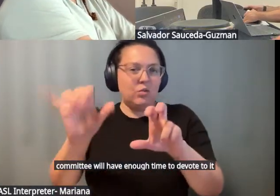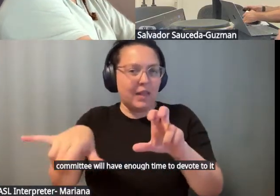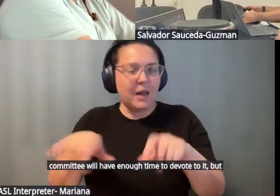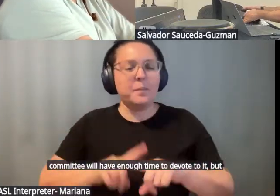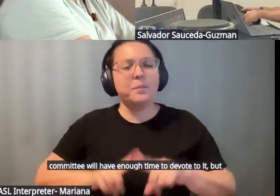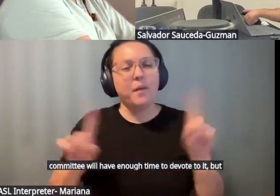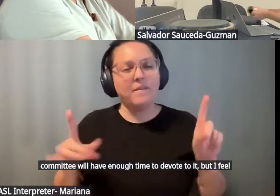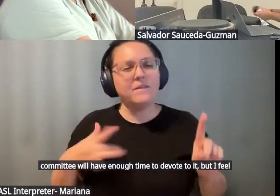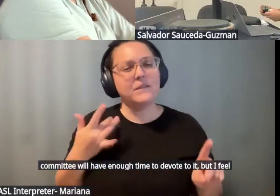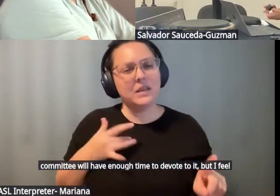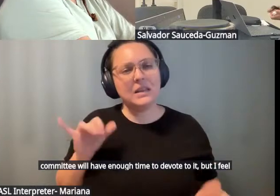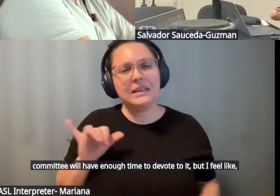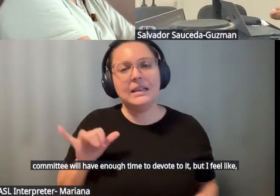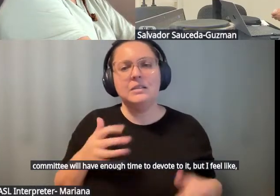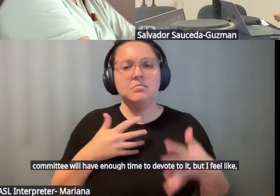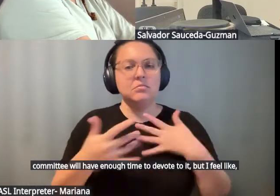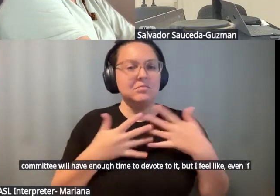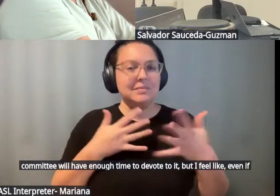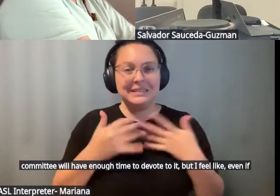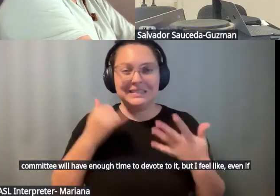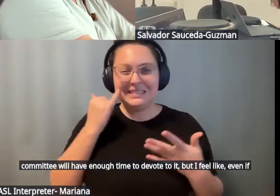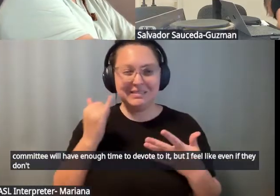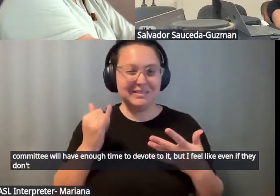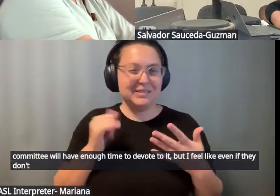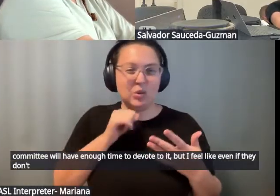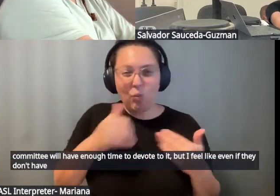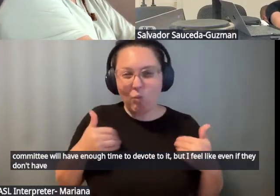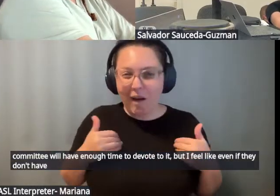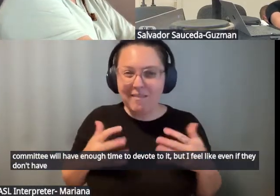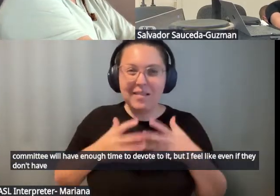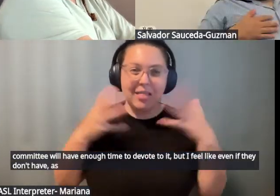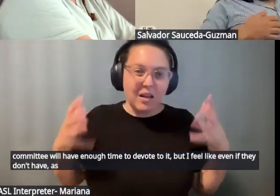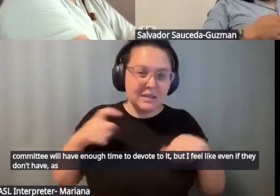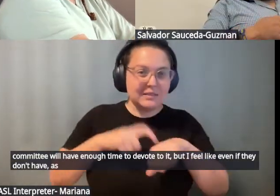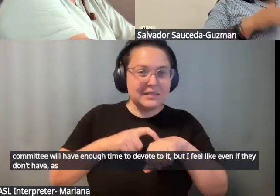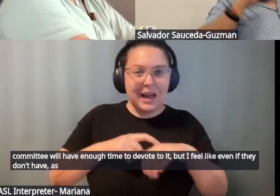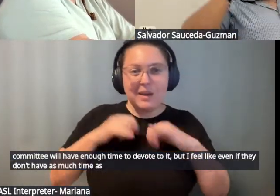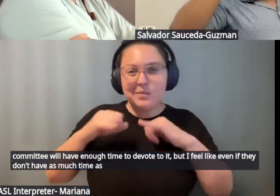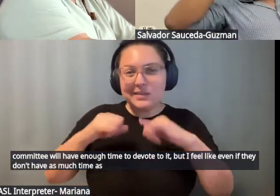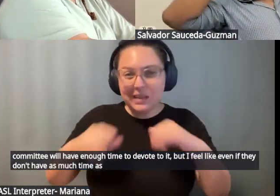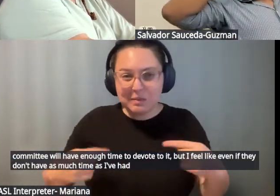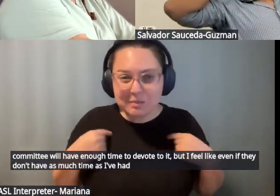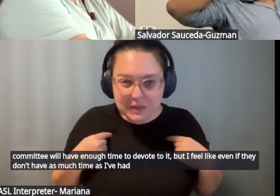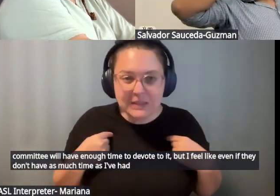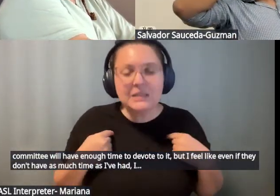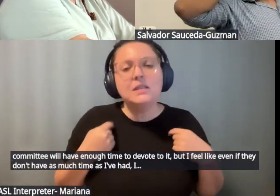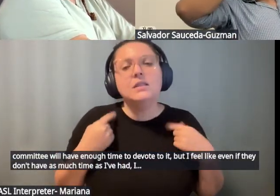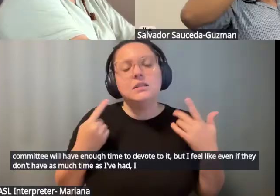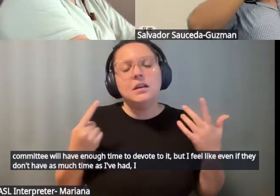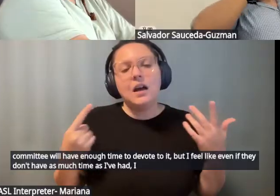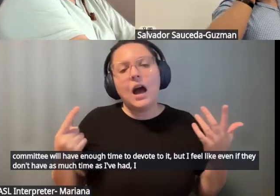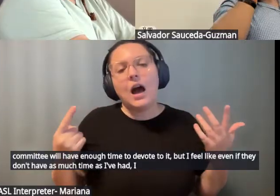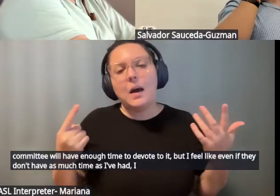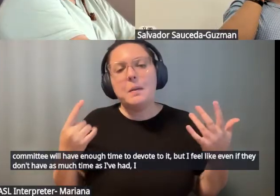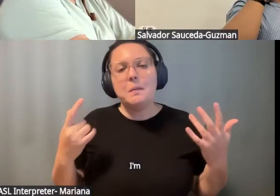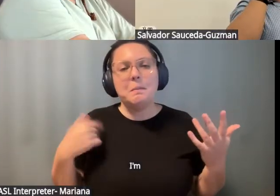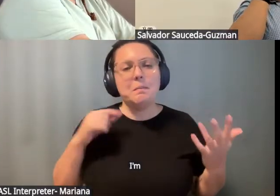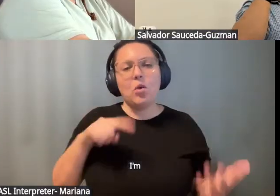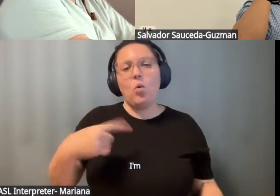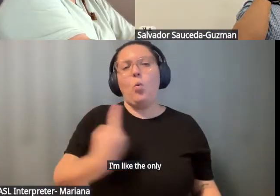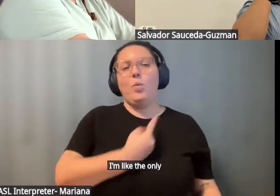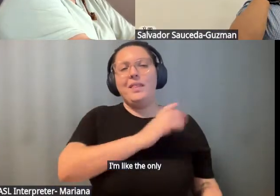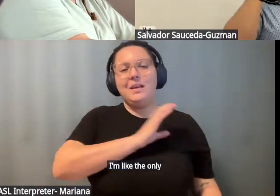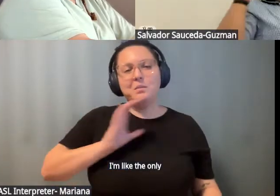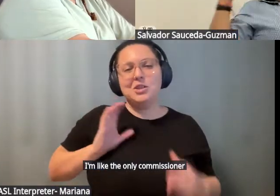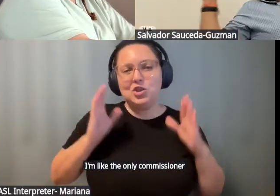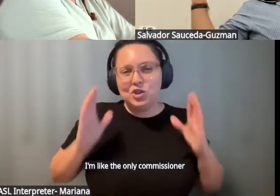feel like even if they don't have as much time as I've had, I'm like the only commissioner here